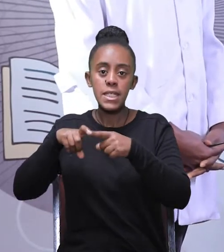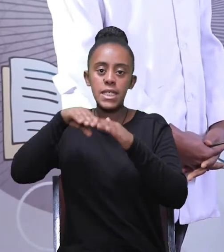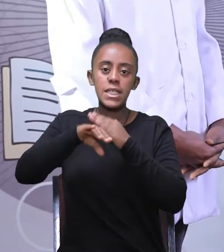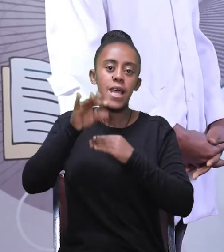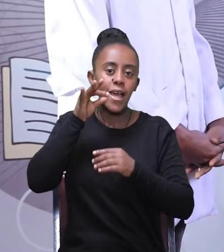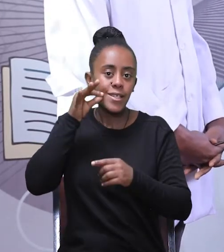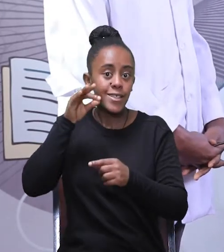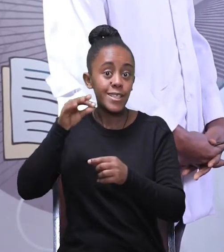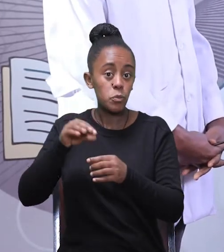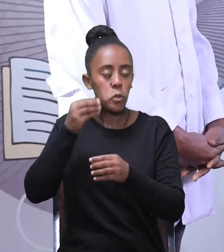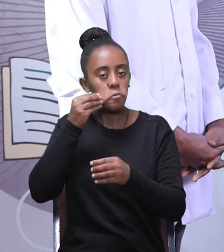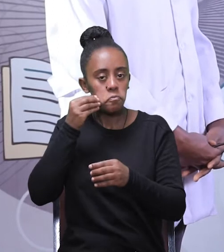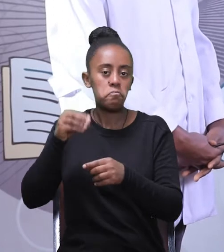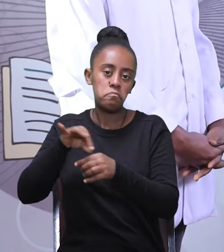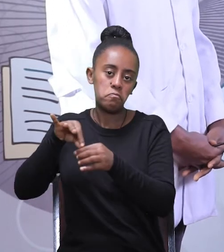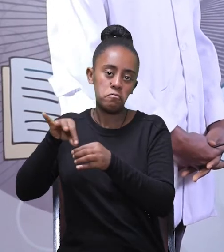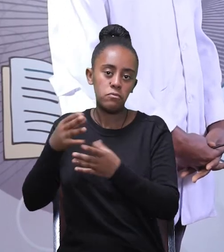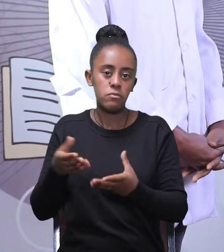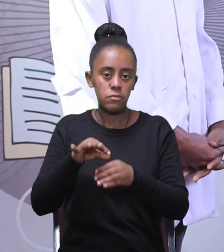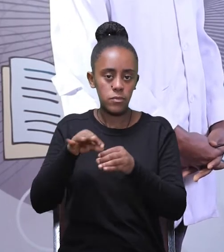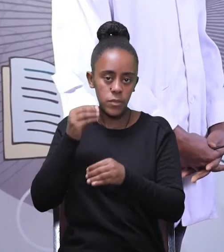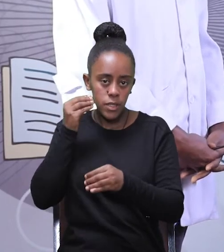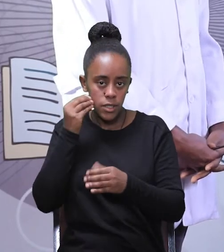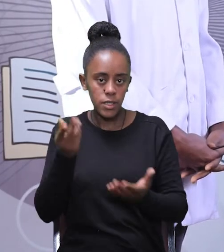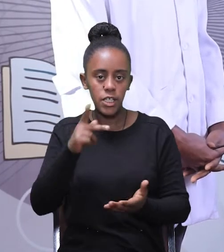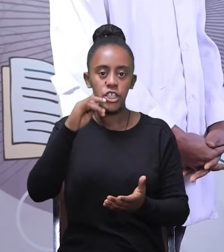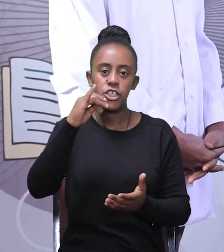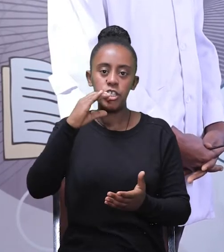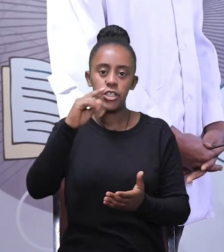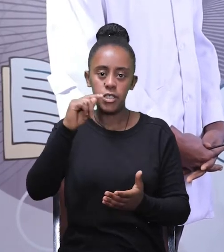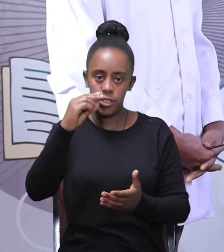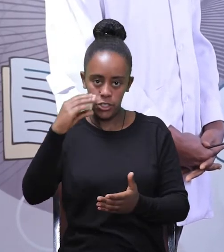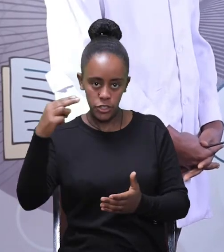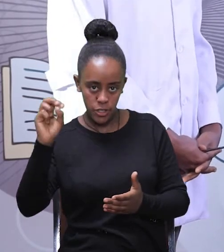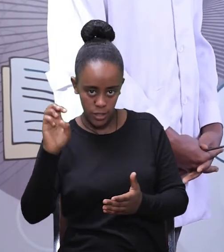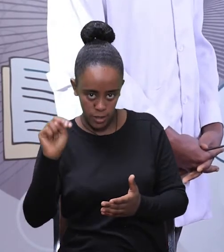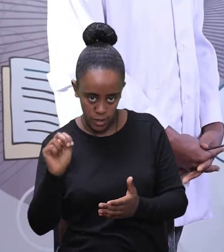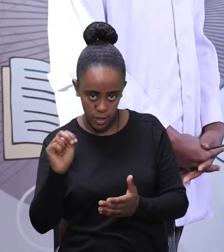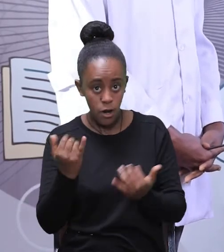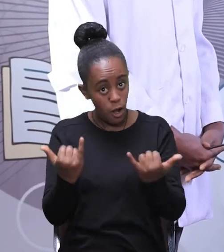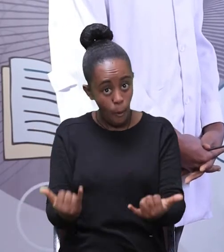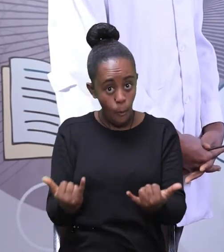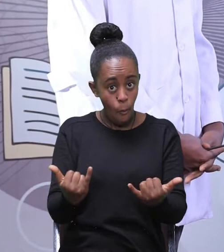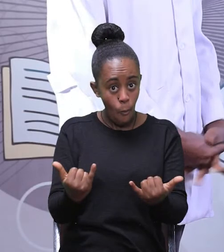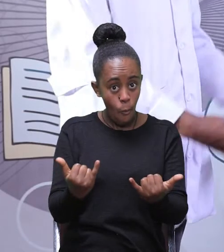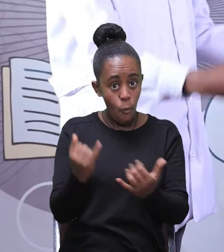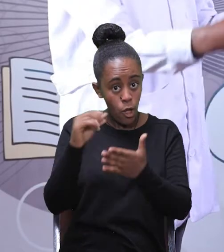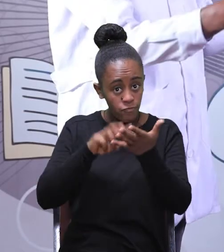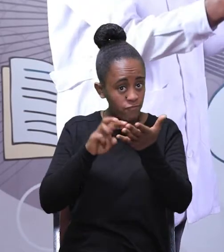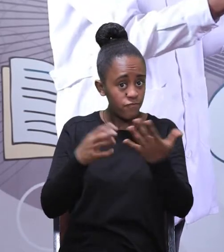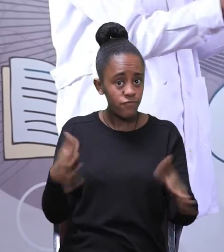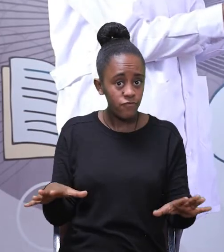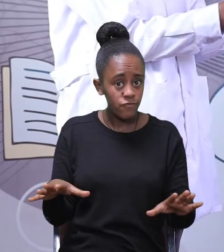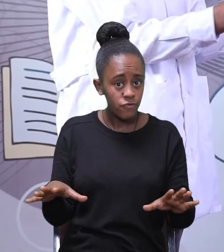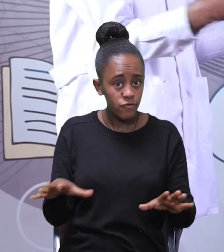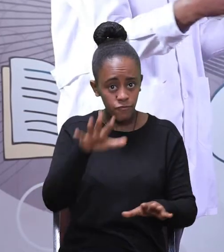kitchen. Mother cooks the beans in the kitchen. Now, I will show you a picture. So you have to match